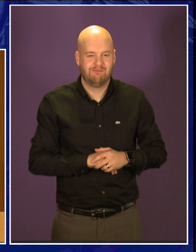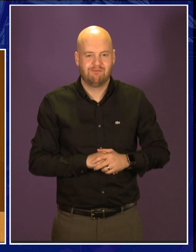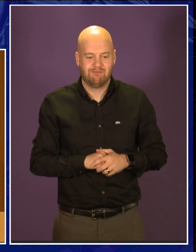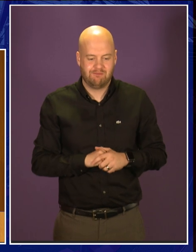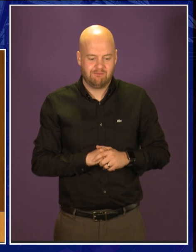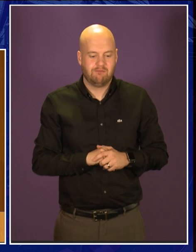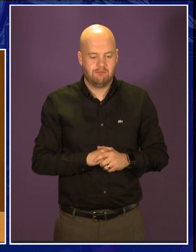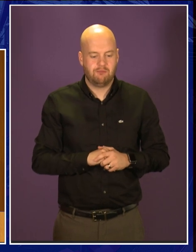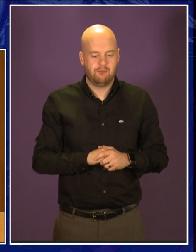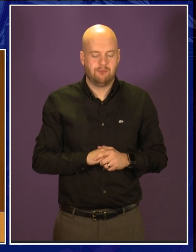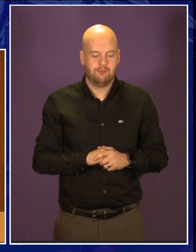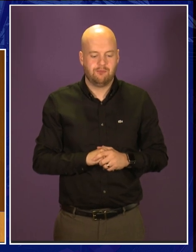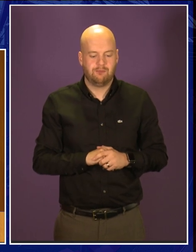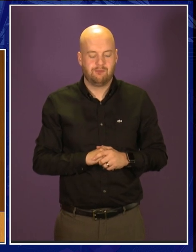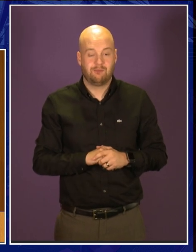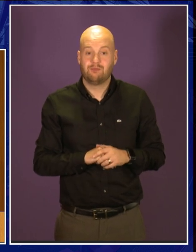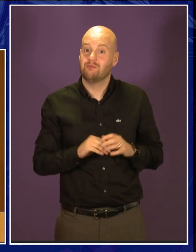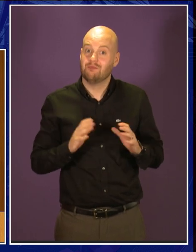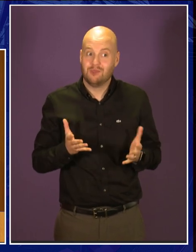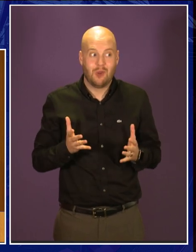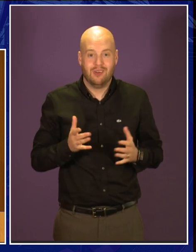And now, follow that.